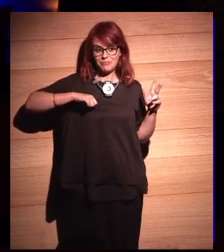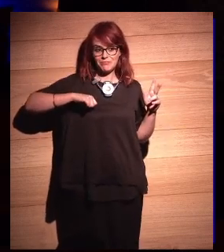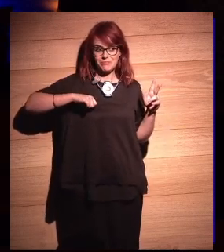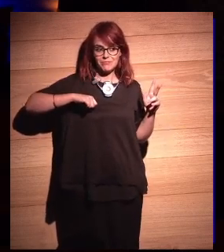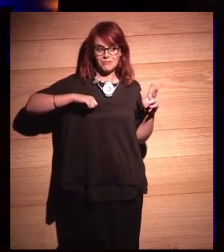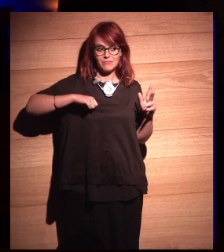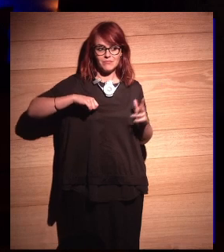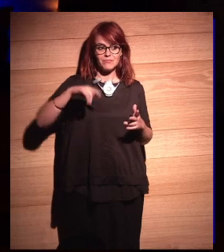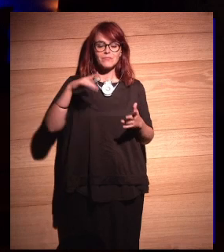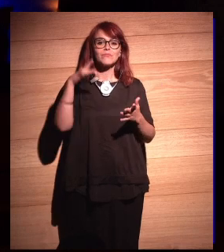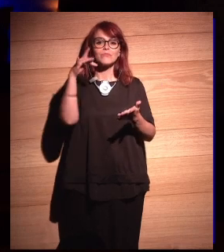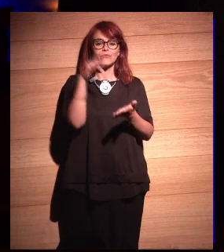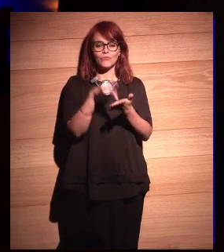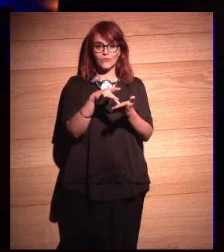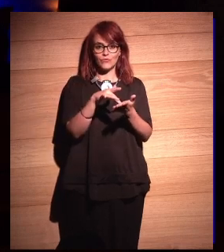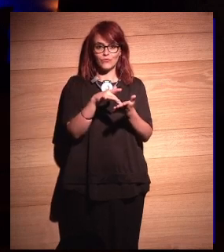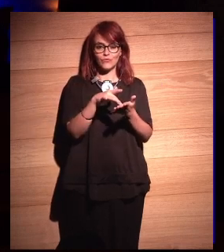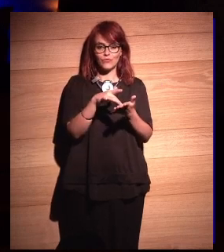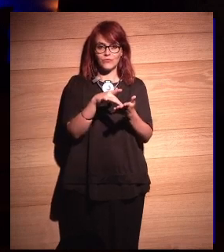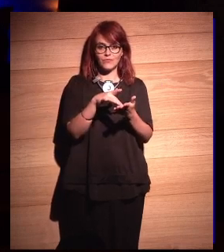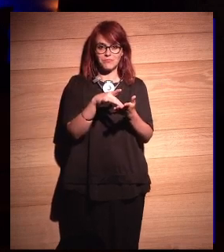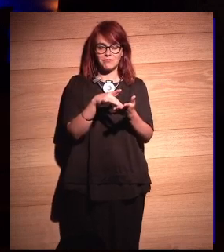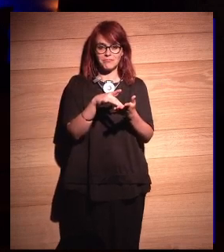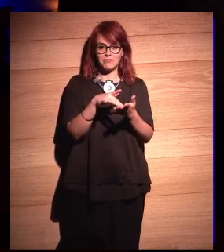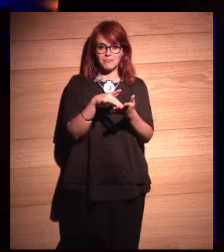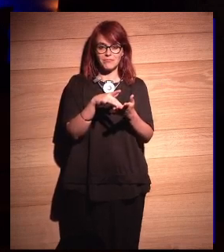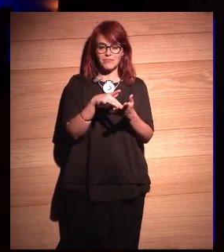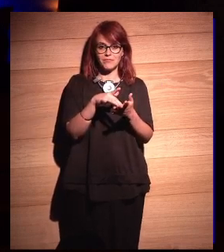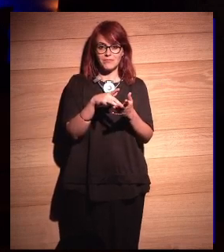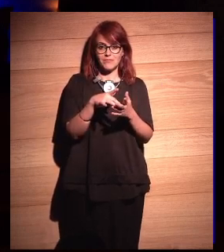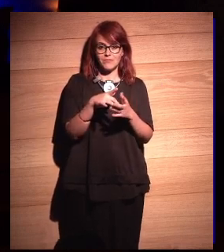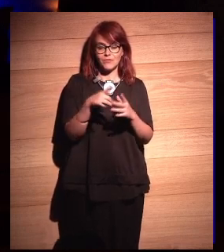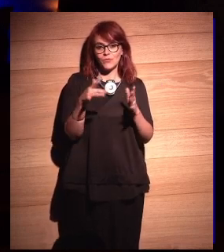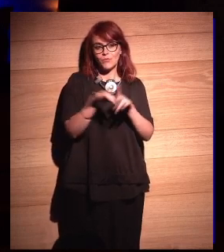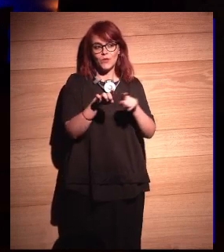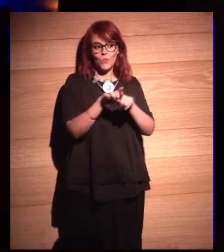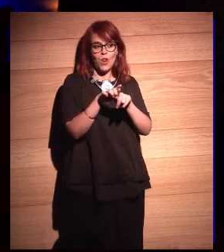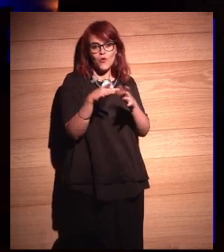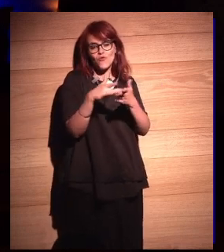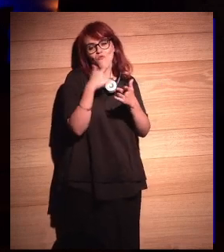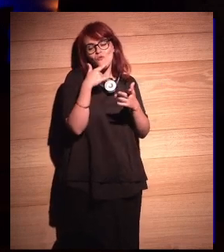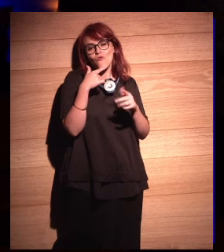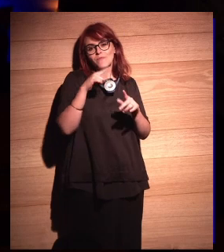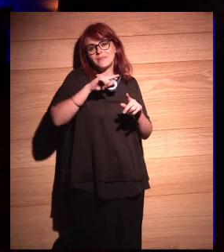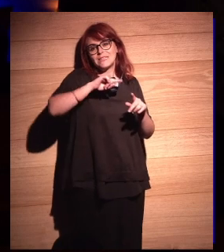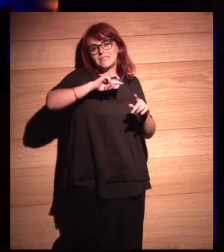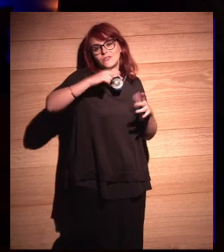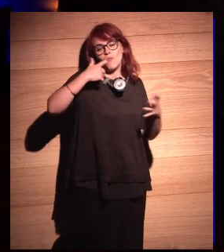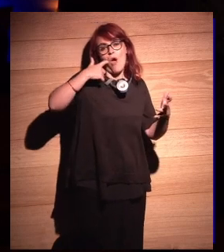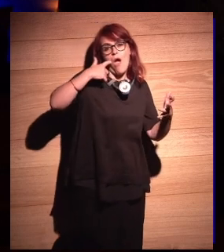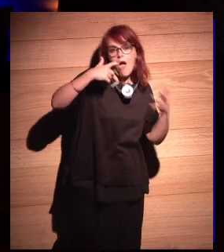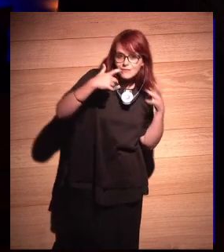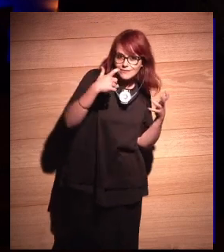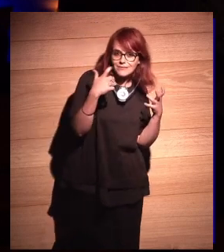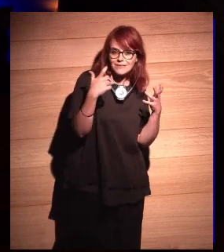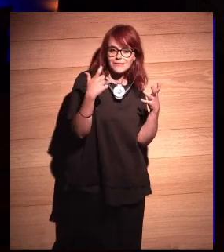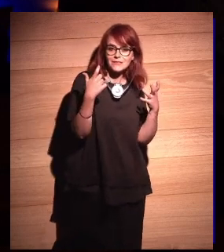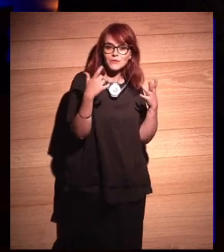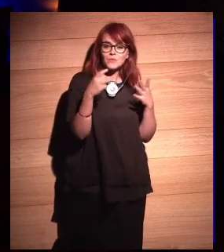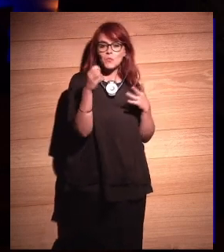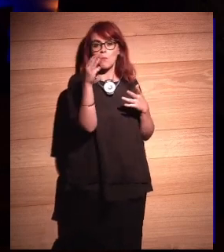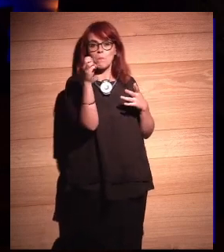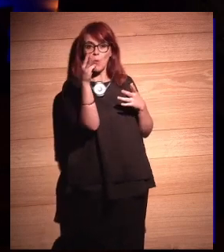a big label where I was making pop music as a pop artist, and they were really trying to make me write